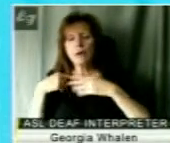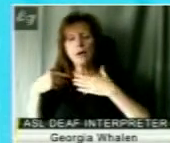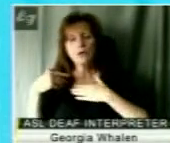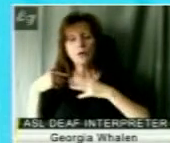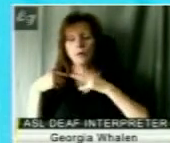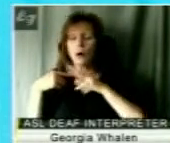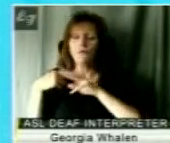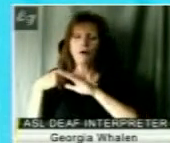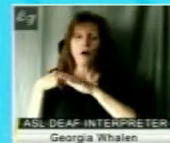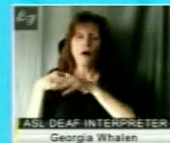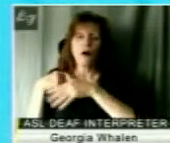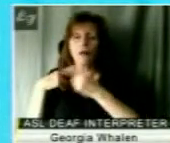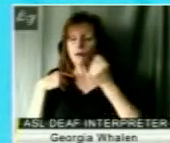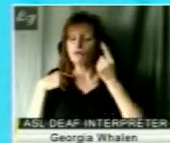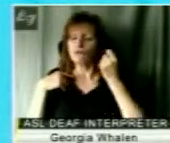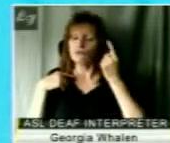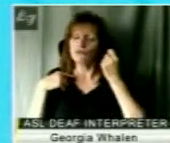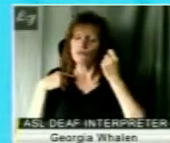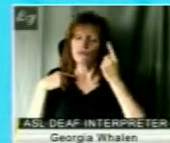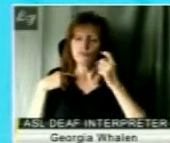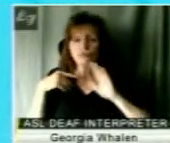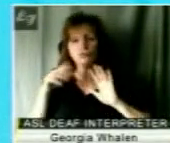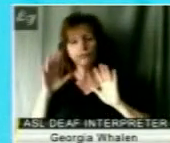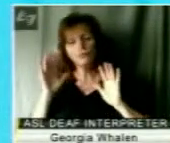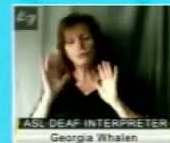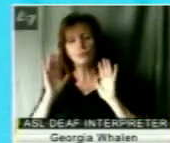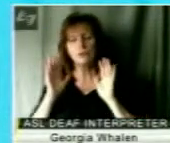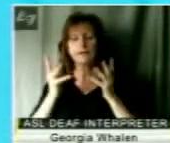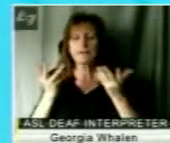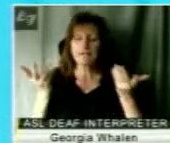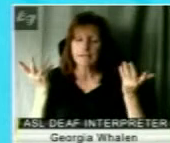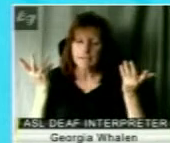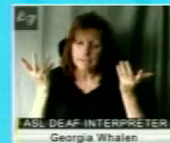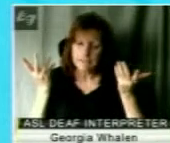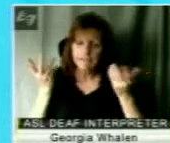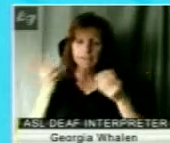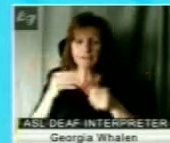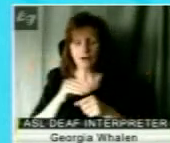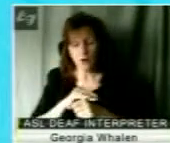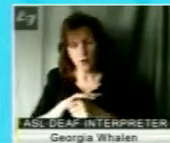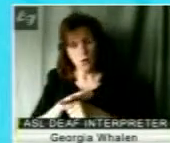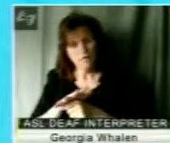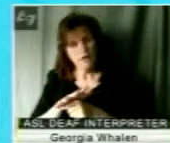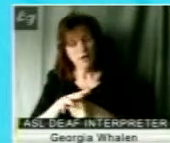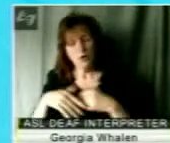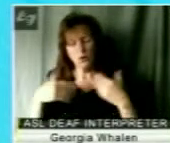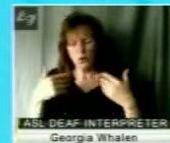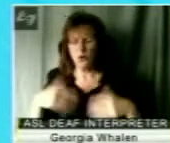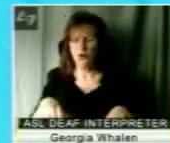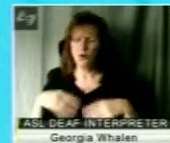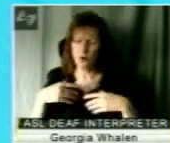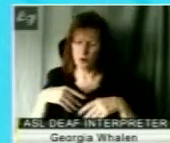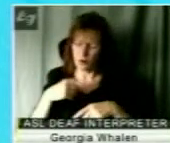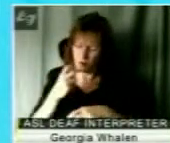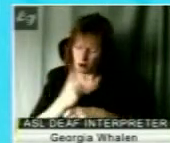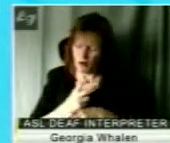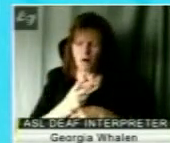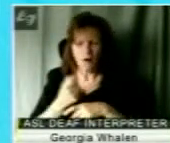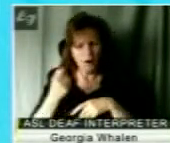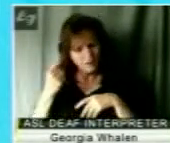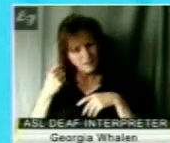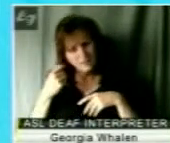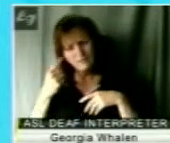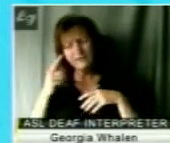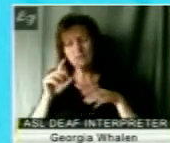know it's a challenge and an ongoing one. In COVID, it's become even more challenging. We do know that an awful lot of people are coming from out of